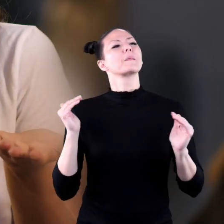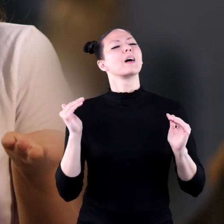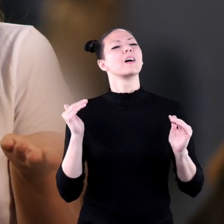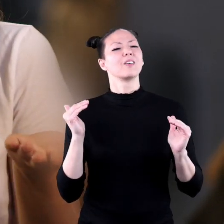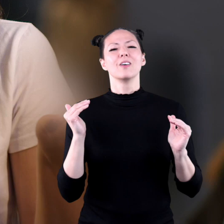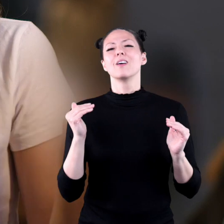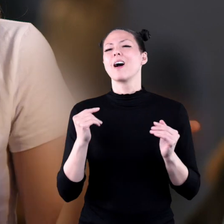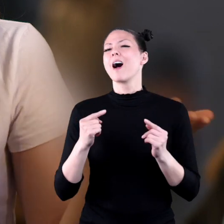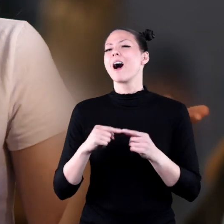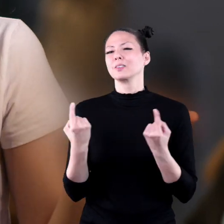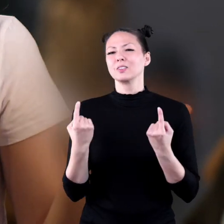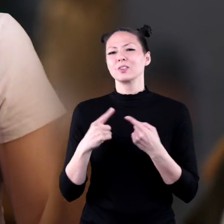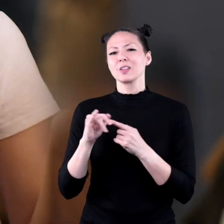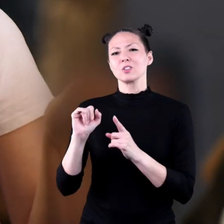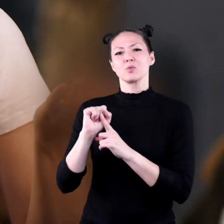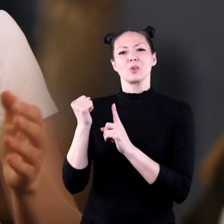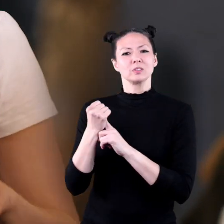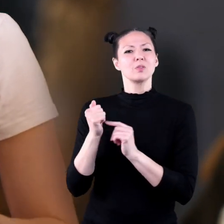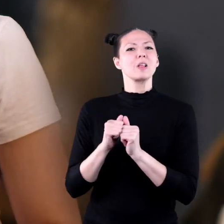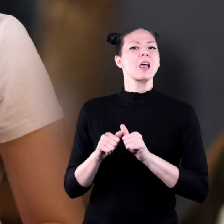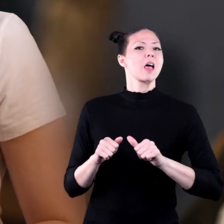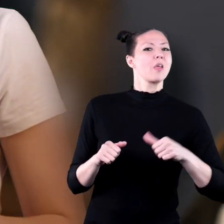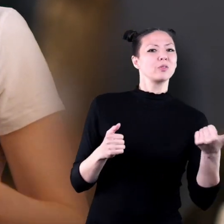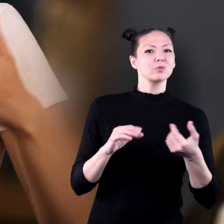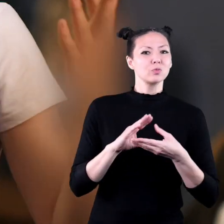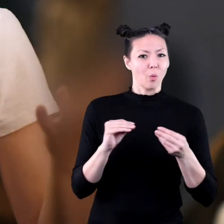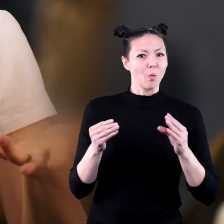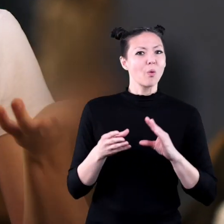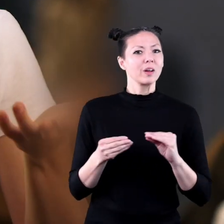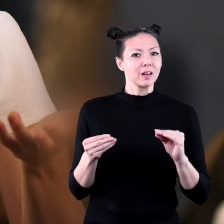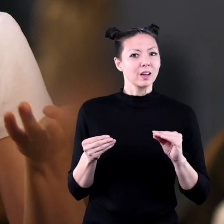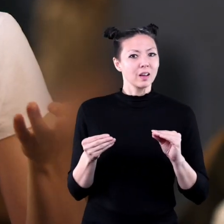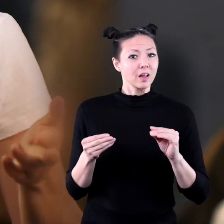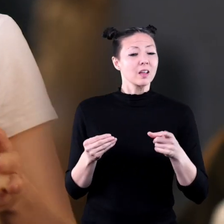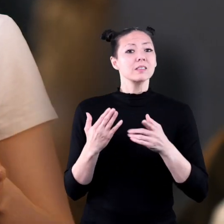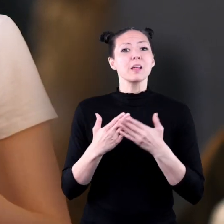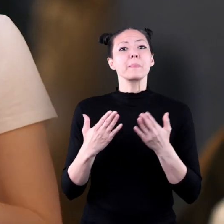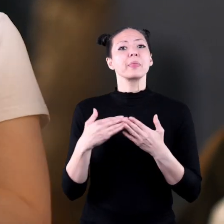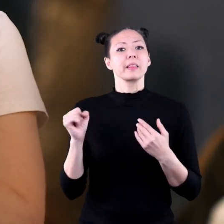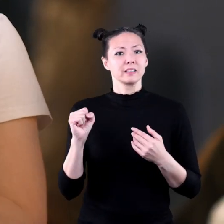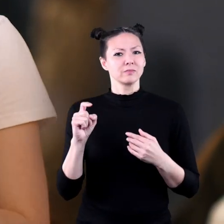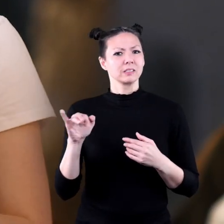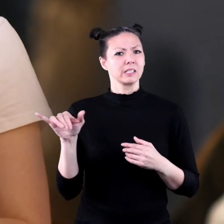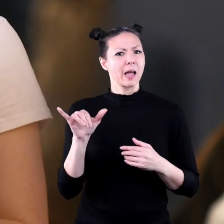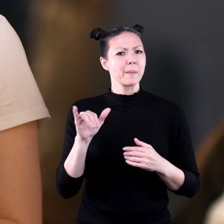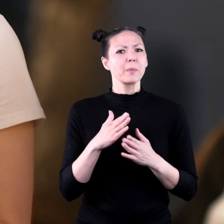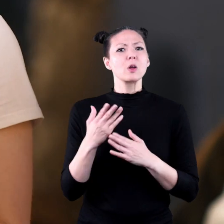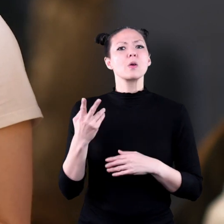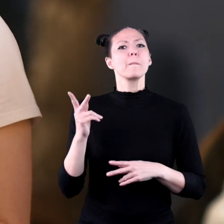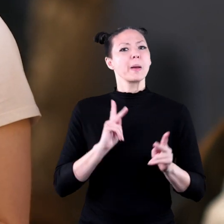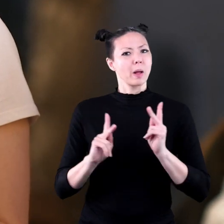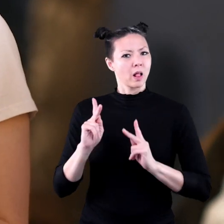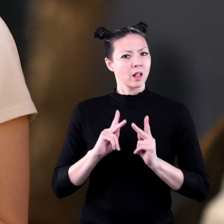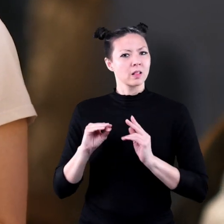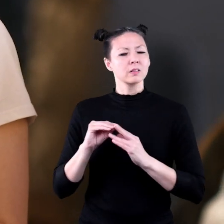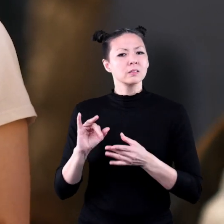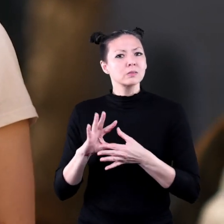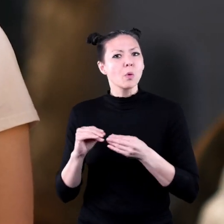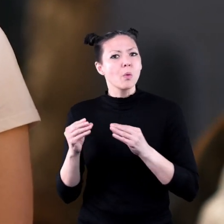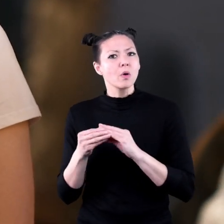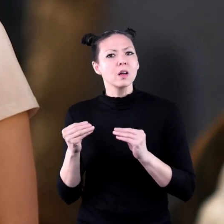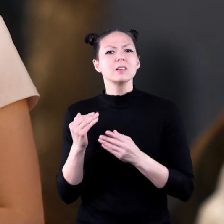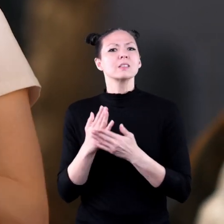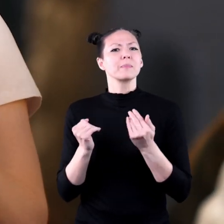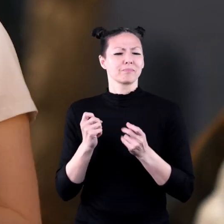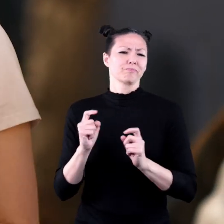and contrast it to a situation in another story. There are some things that are the same between people in stories, and some things